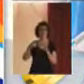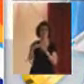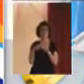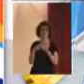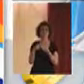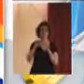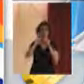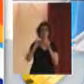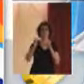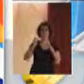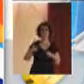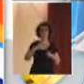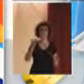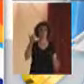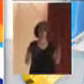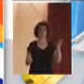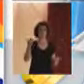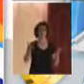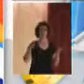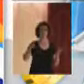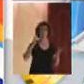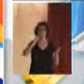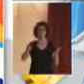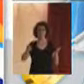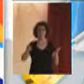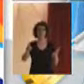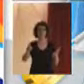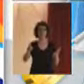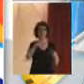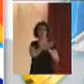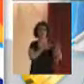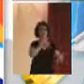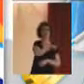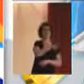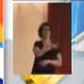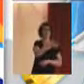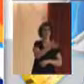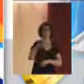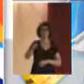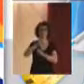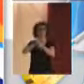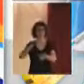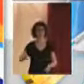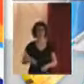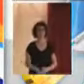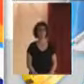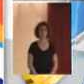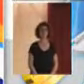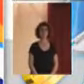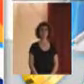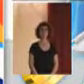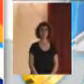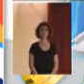moderate deficiency. So it's a way of comparing, and so that you can see that in this case a person